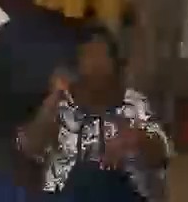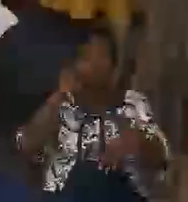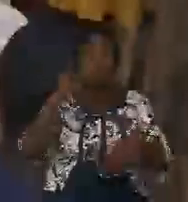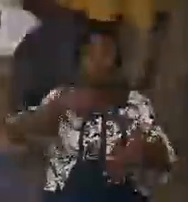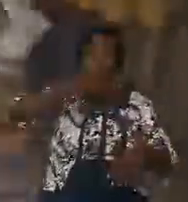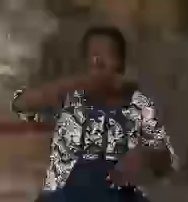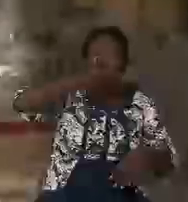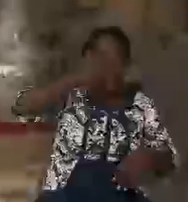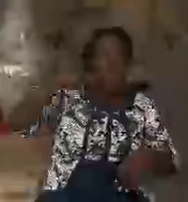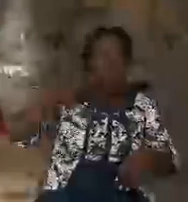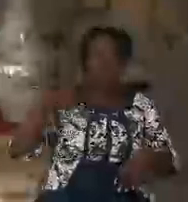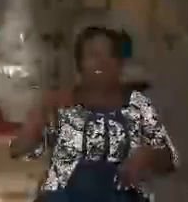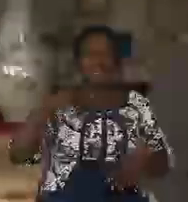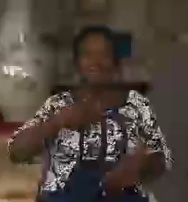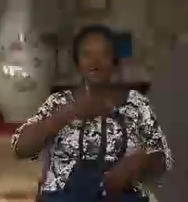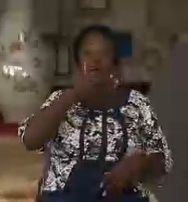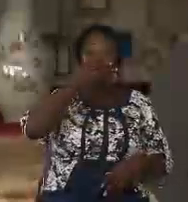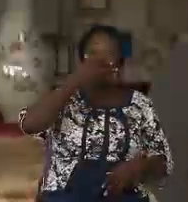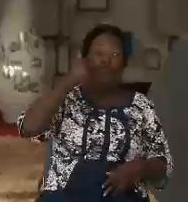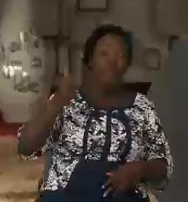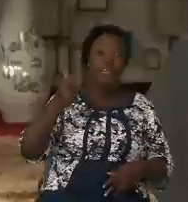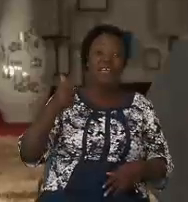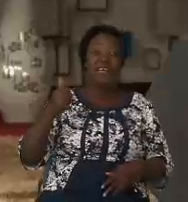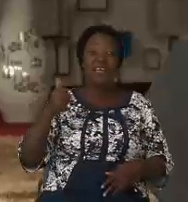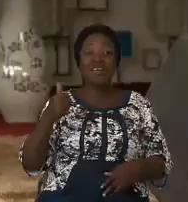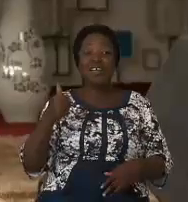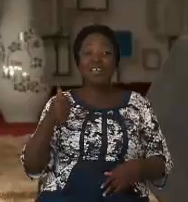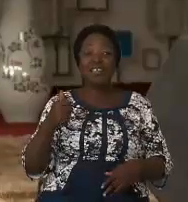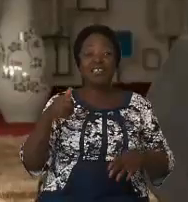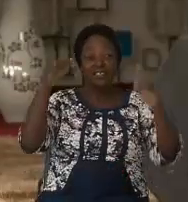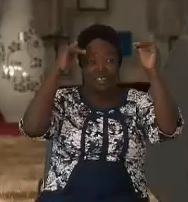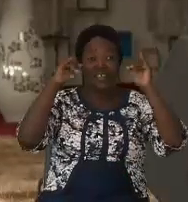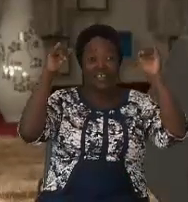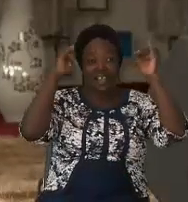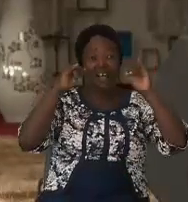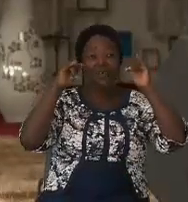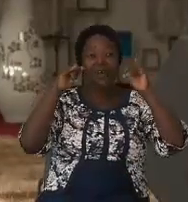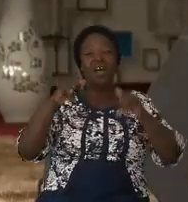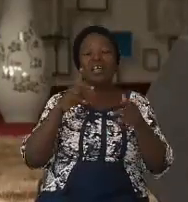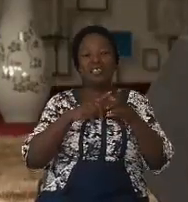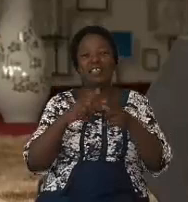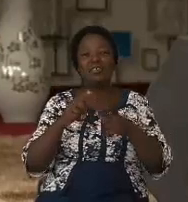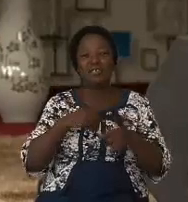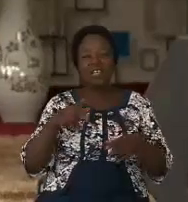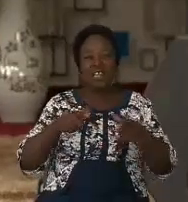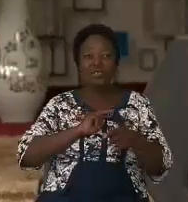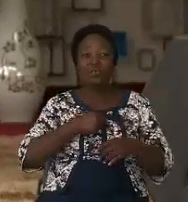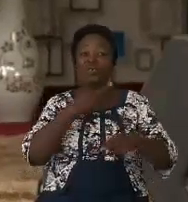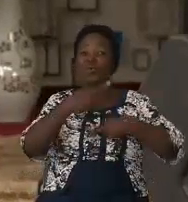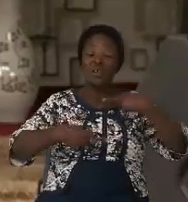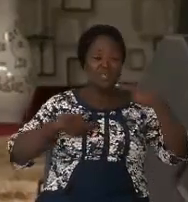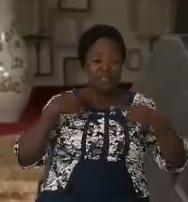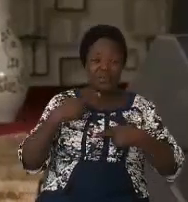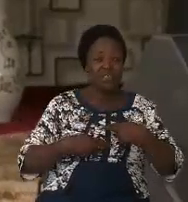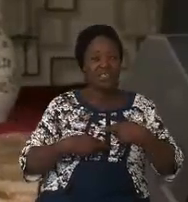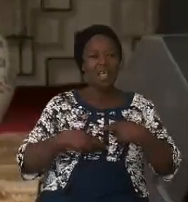best dress and the best, fatted calf, and let us all rejoice. Heaven is